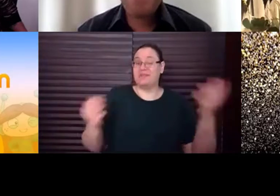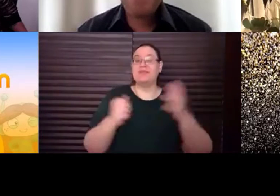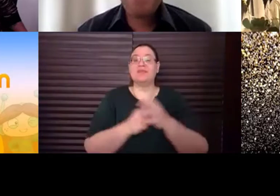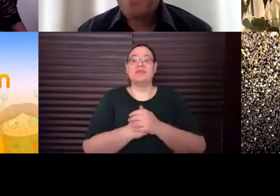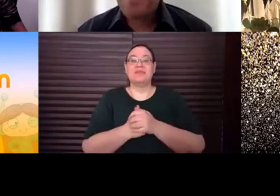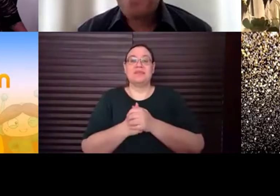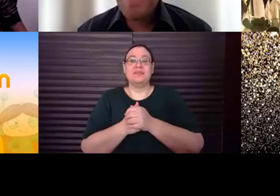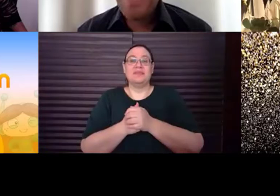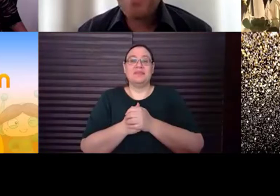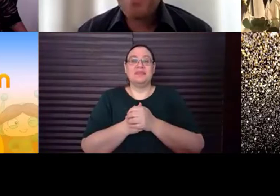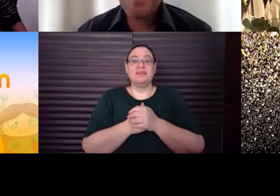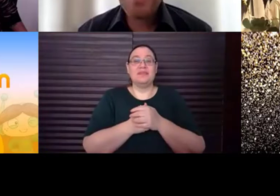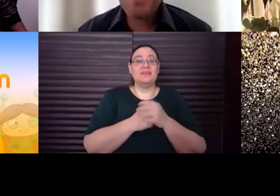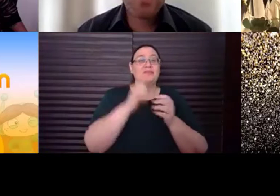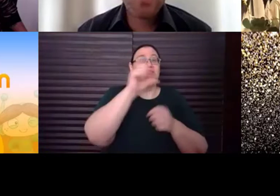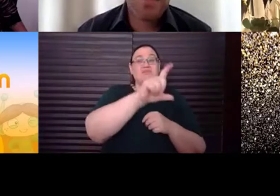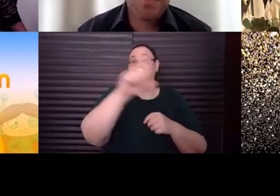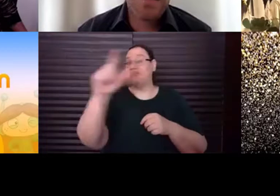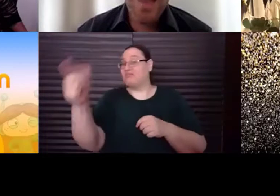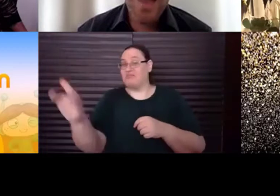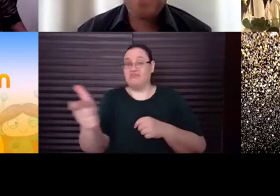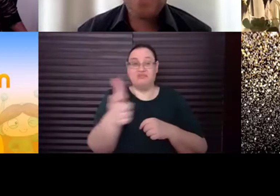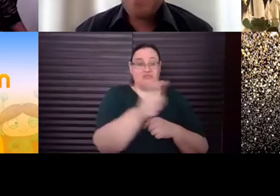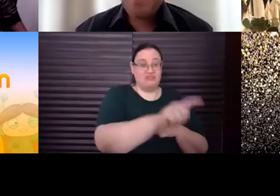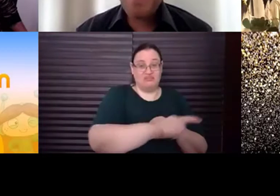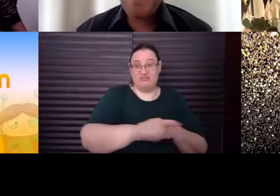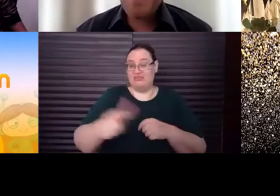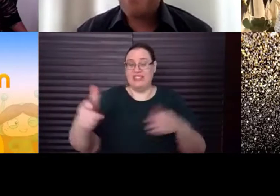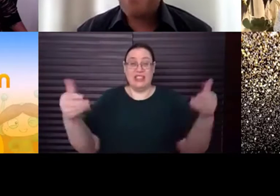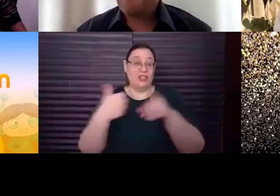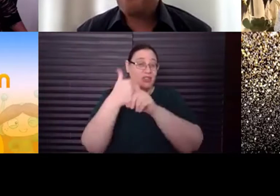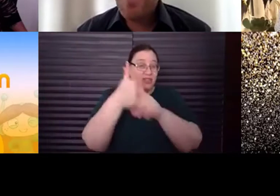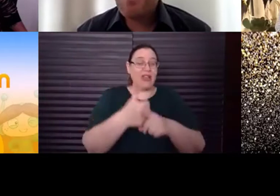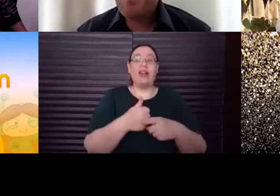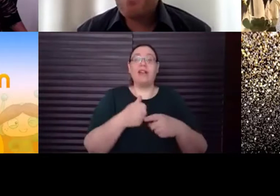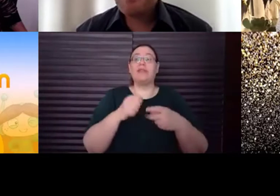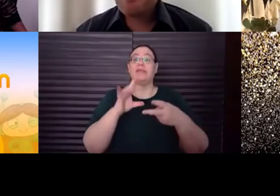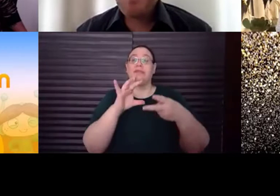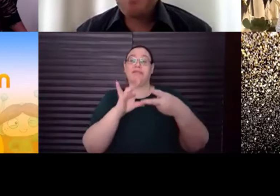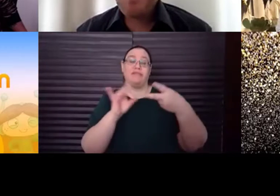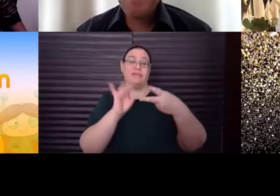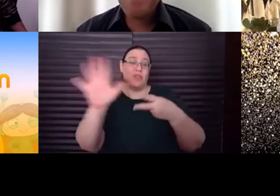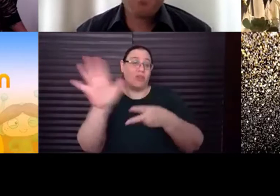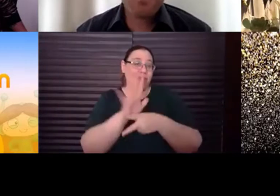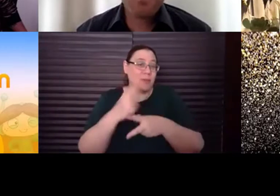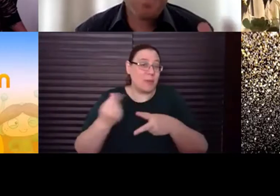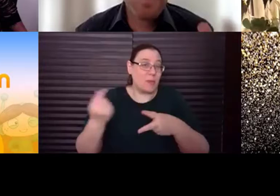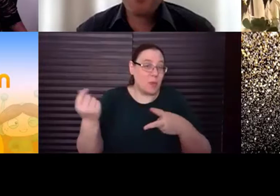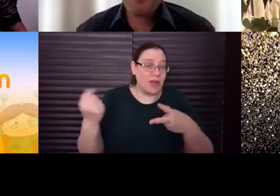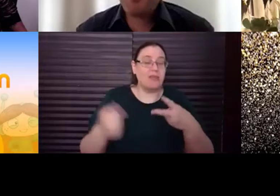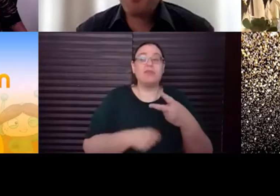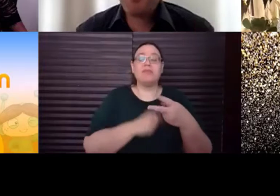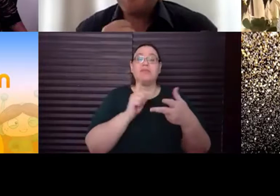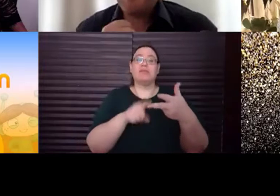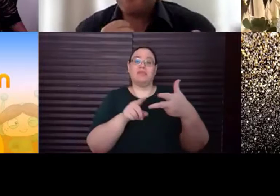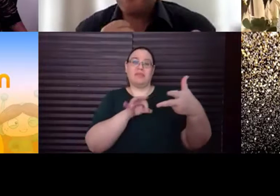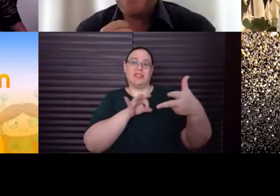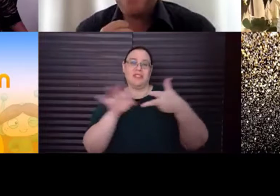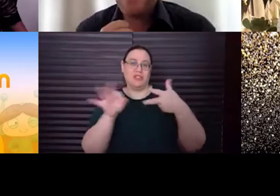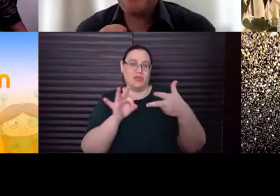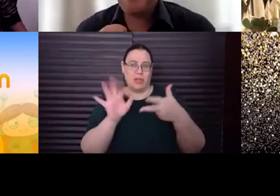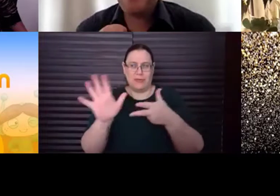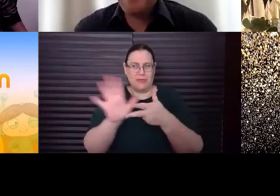ask each individual to introduce themselves, say the name of their film, and also briefly describe what their